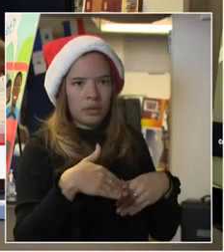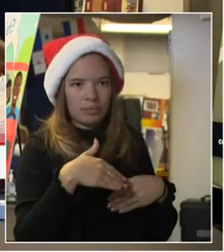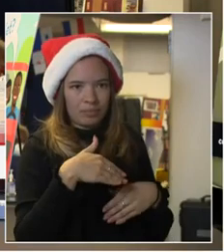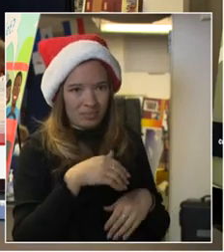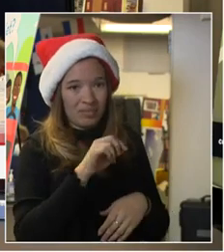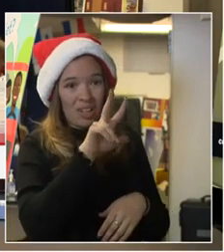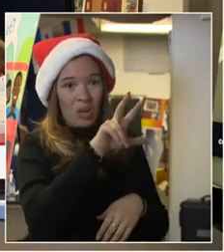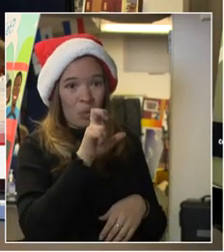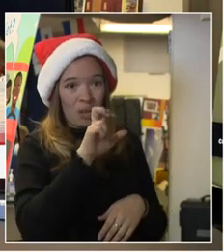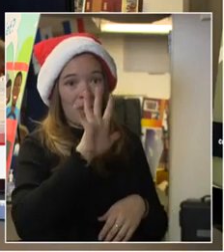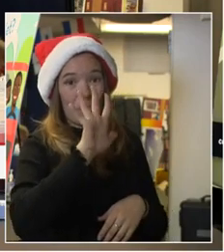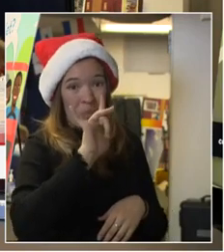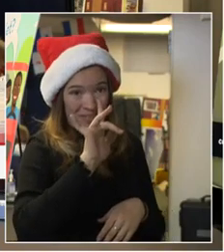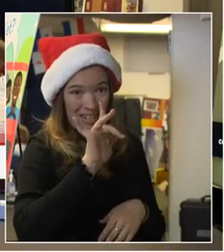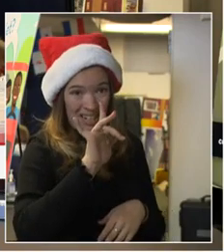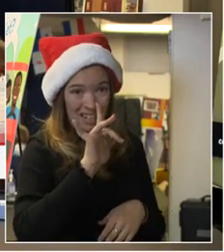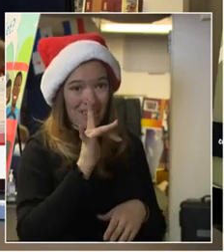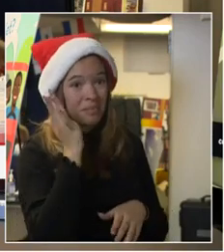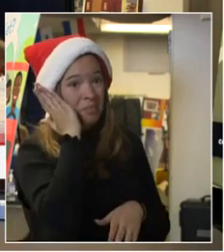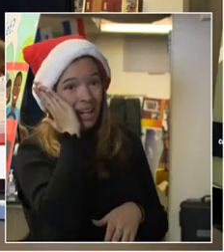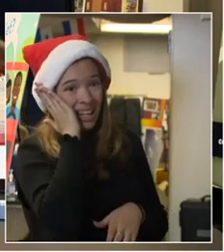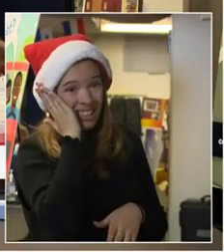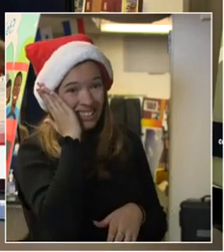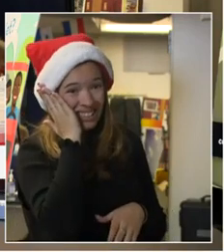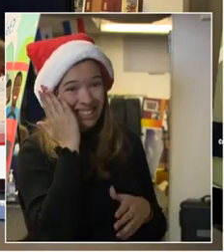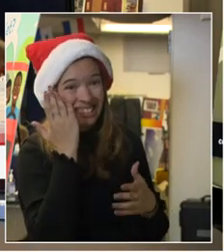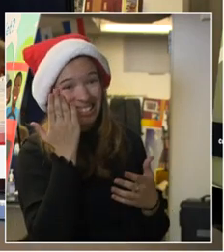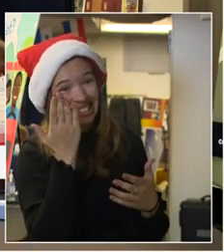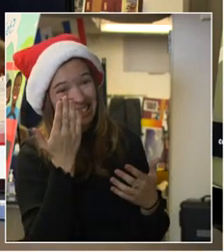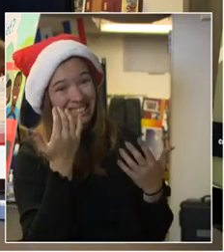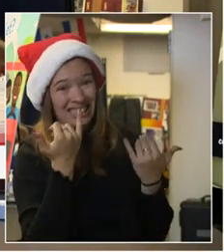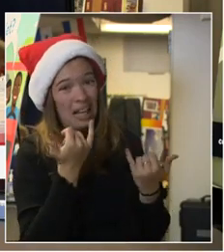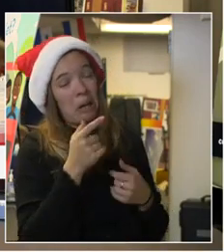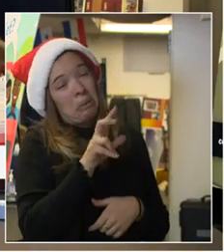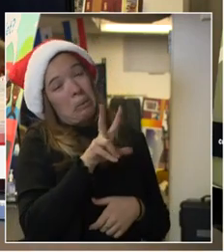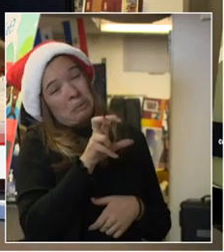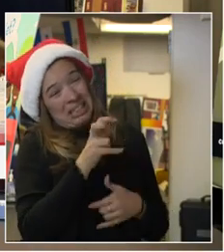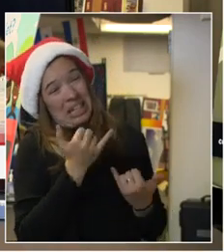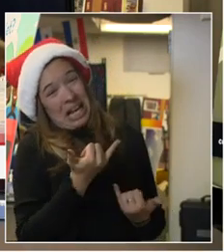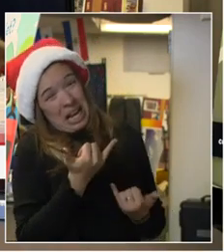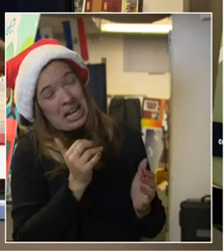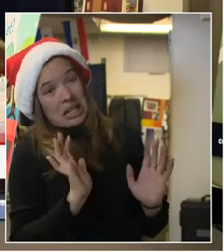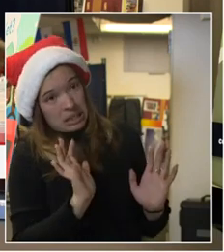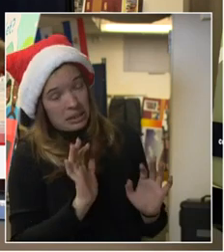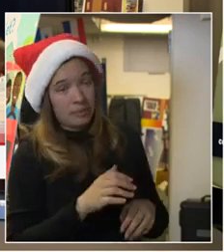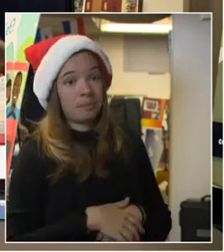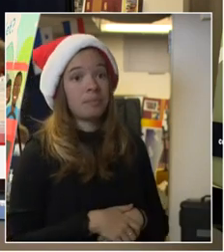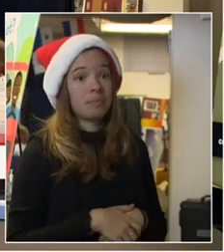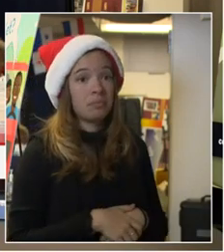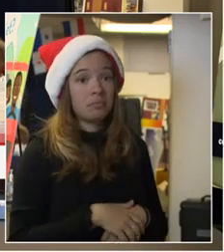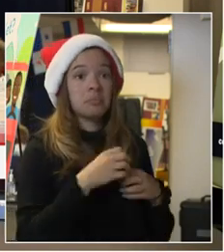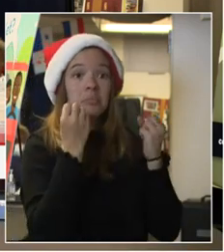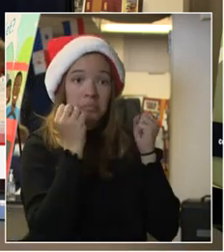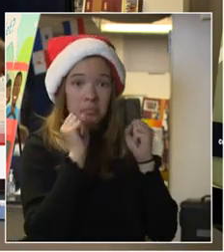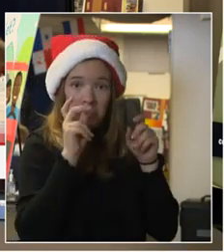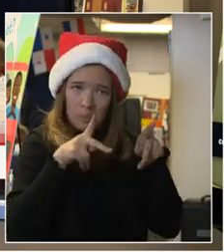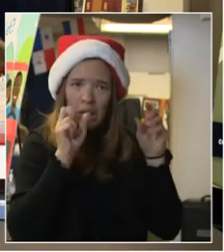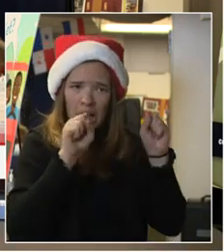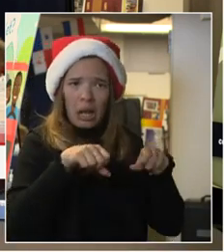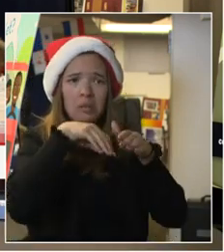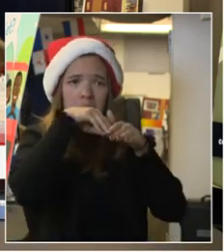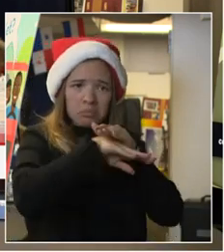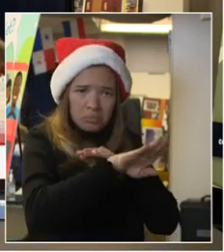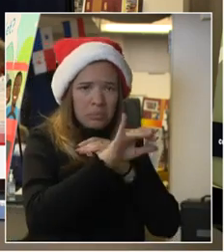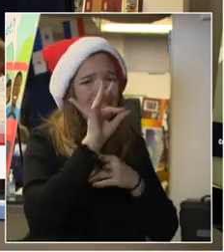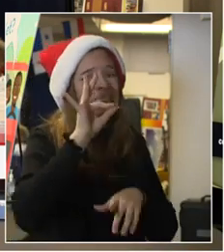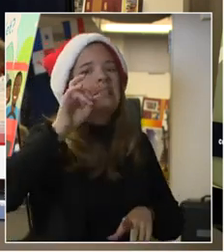beds. Right now, there are around 300 beds, so there is place for inpatient need if that were to